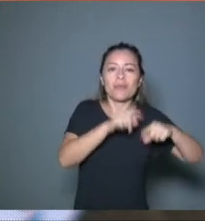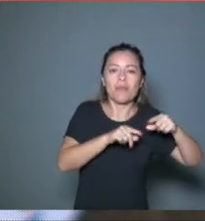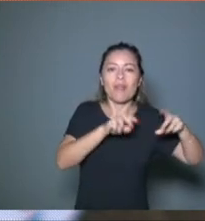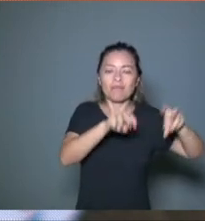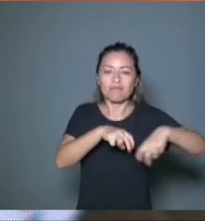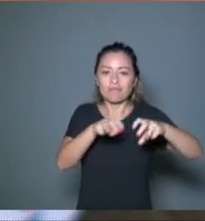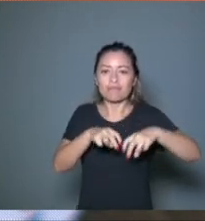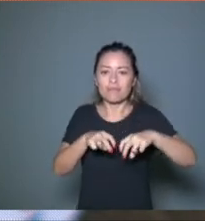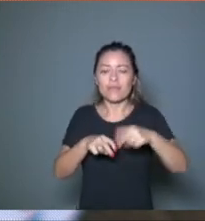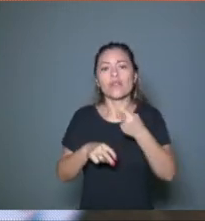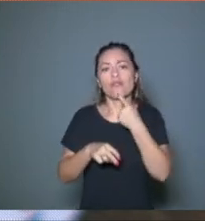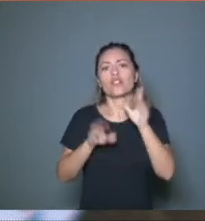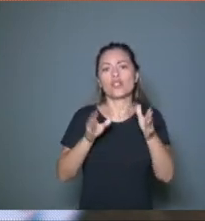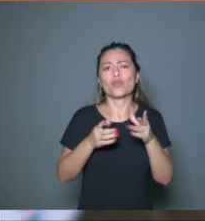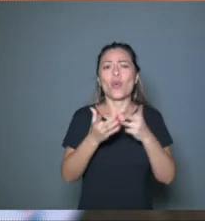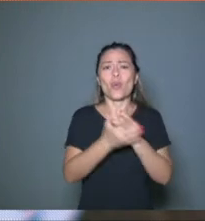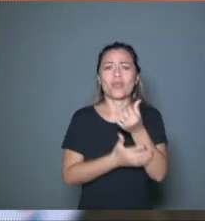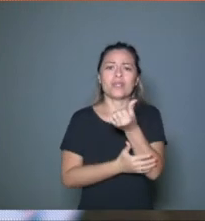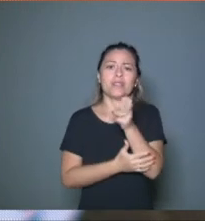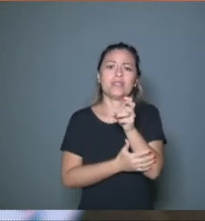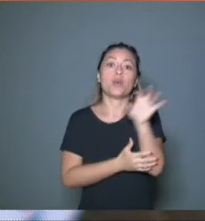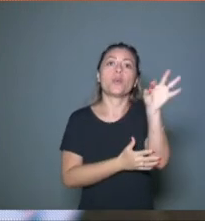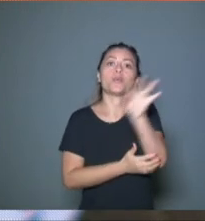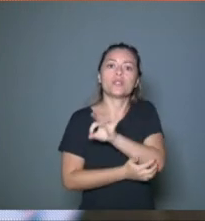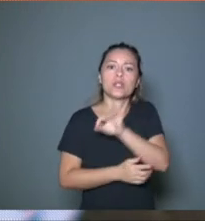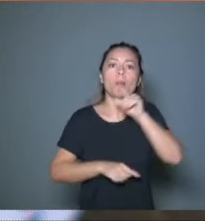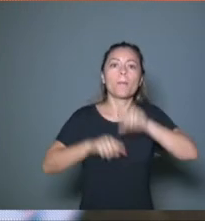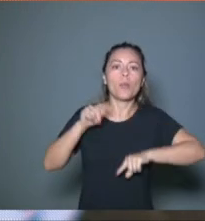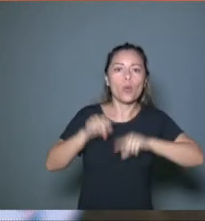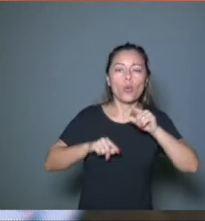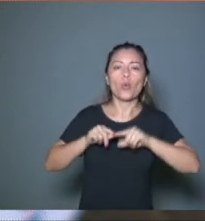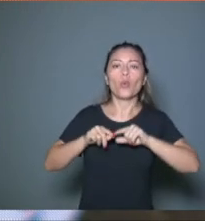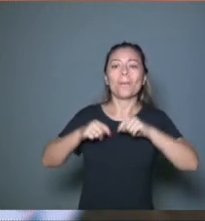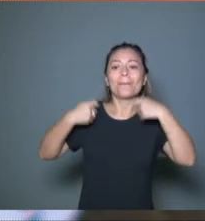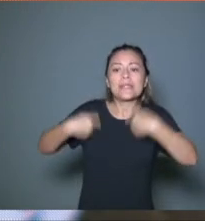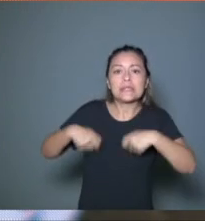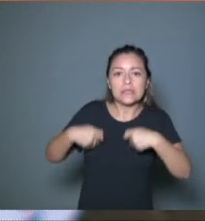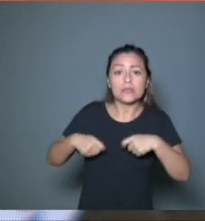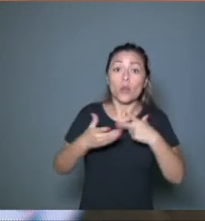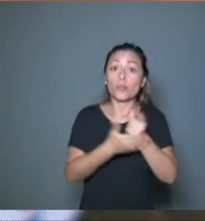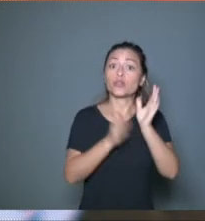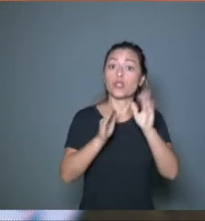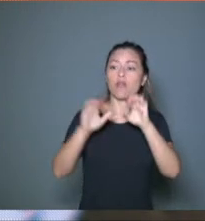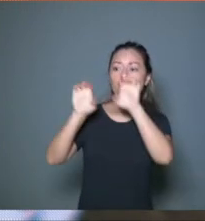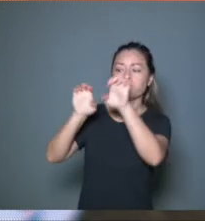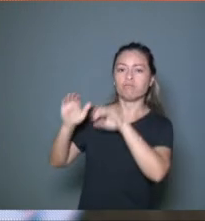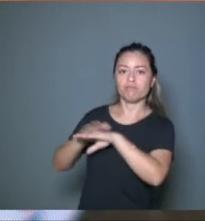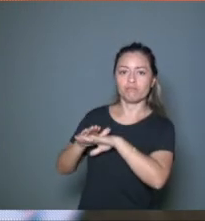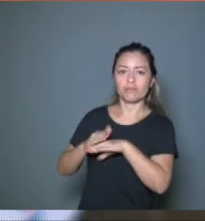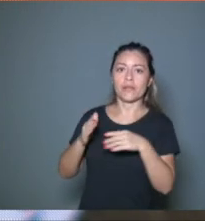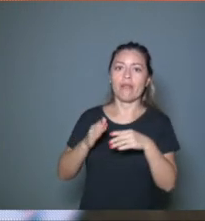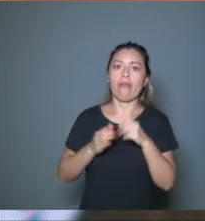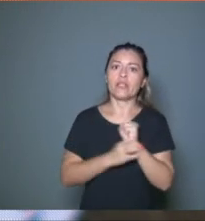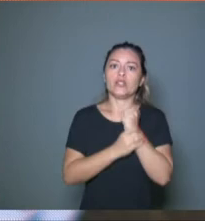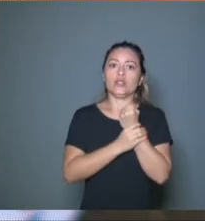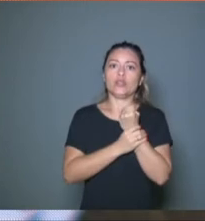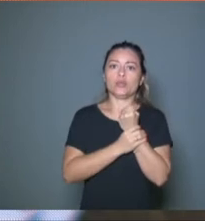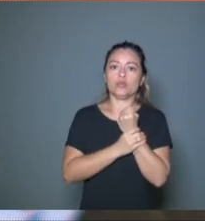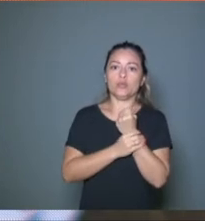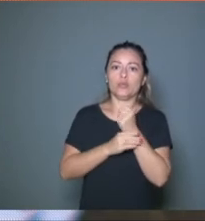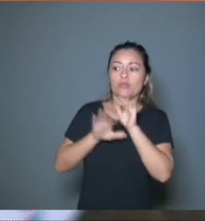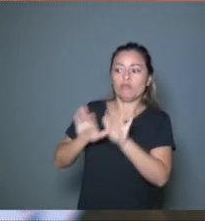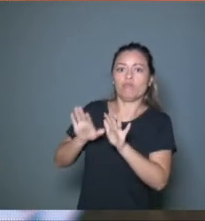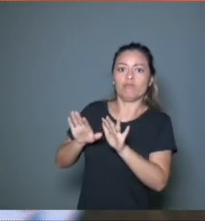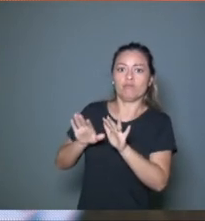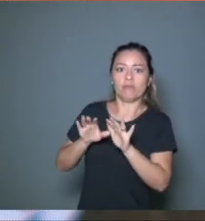supplying the demand of ag chemicals. We've acquired 60% of the ag chemicals we need. So we believe we